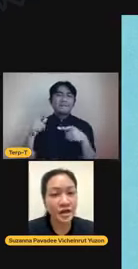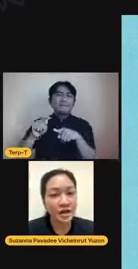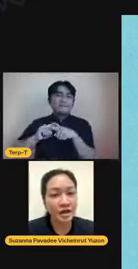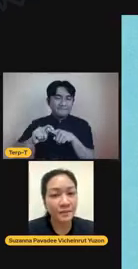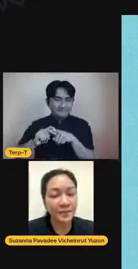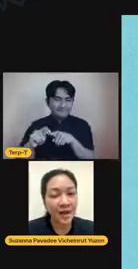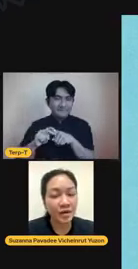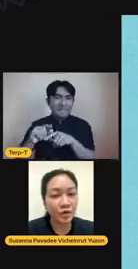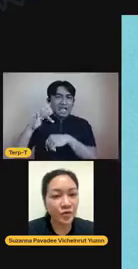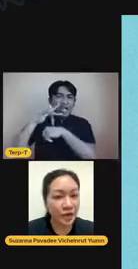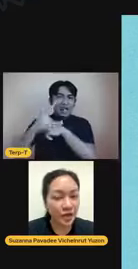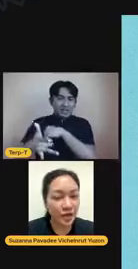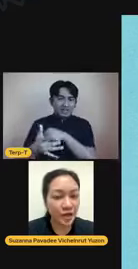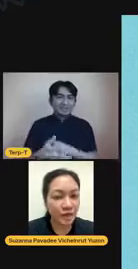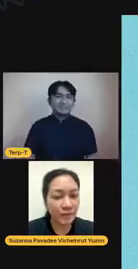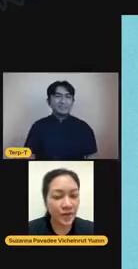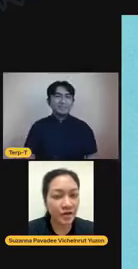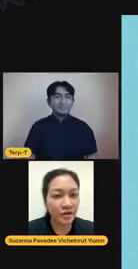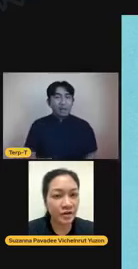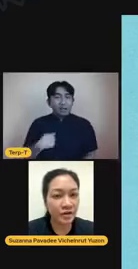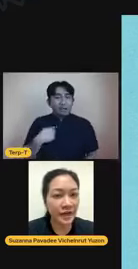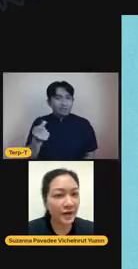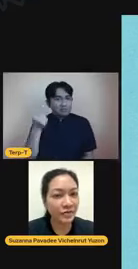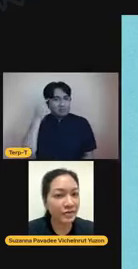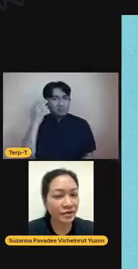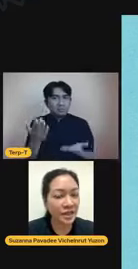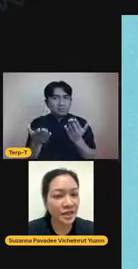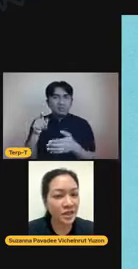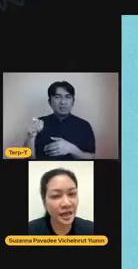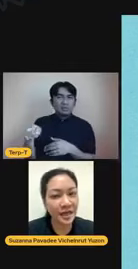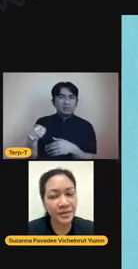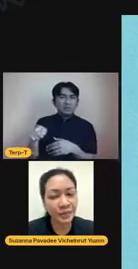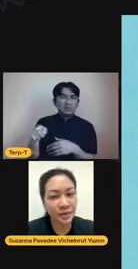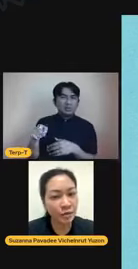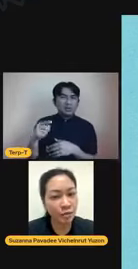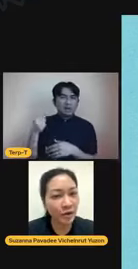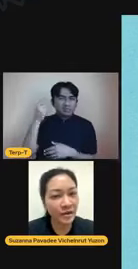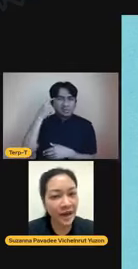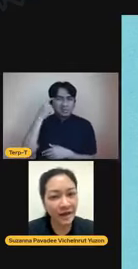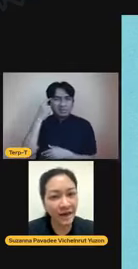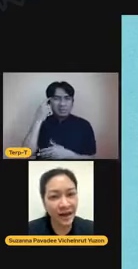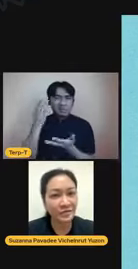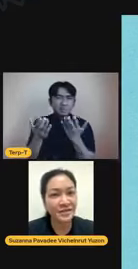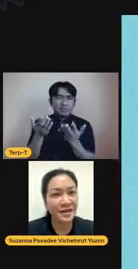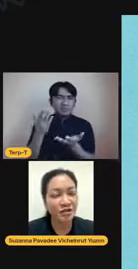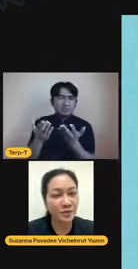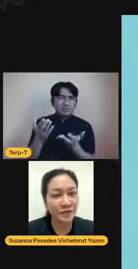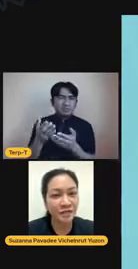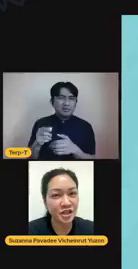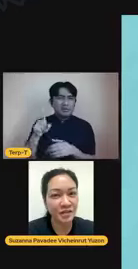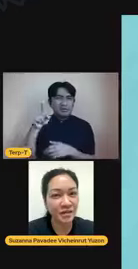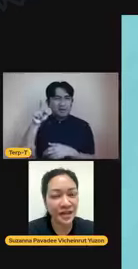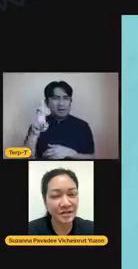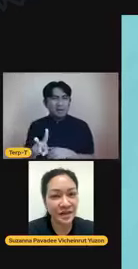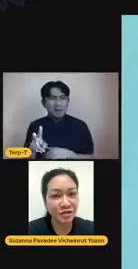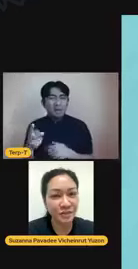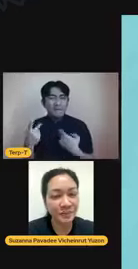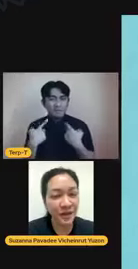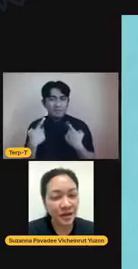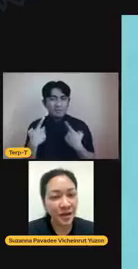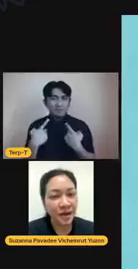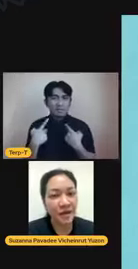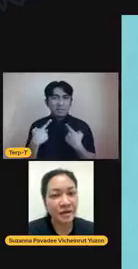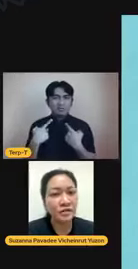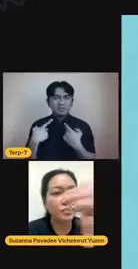possible. I don't think my daughter, like, ever, I think she had maybe one half a tantrum. I don't think she ever had a